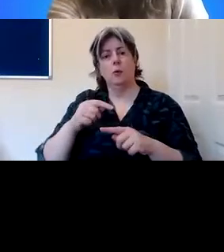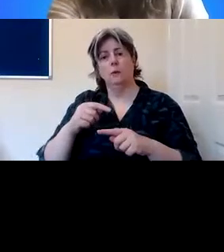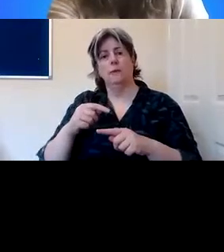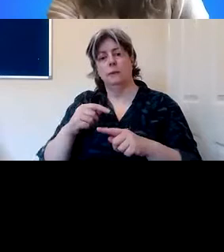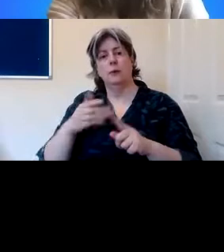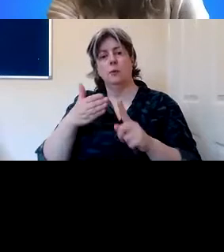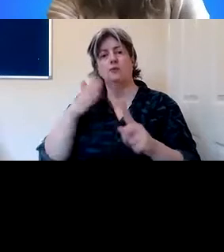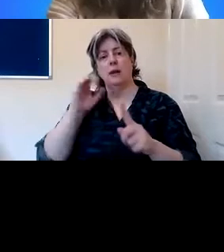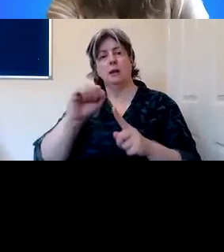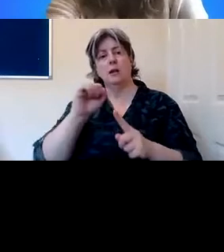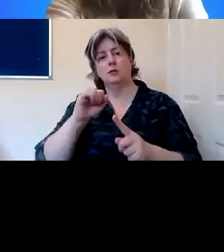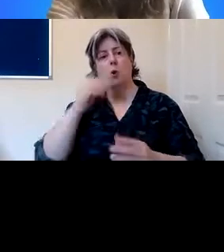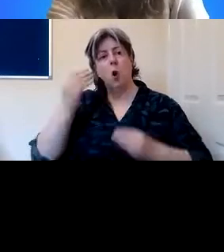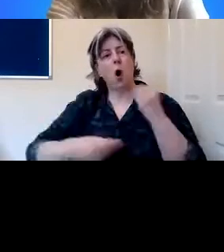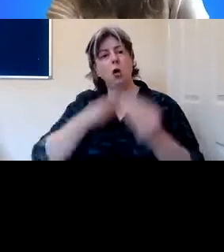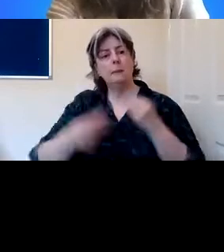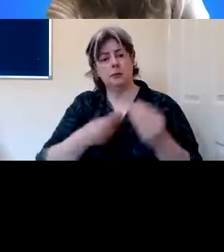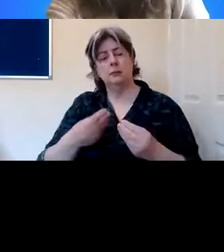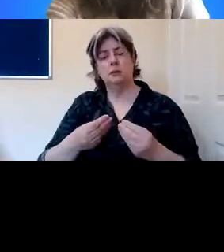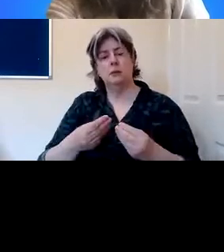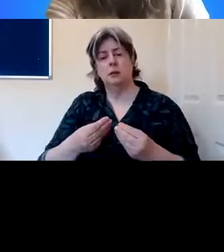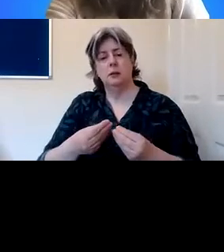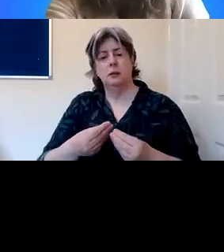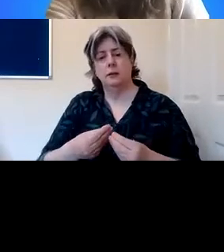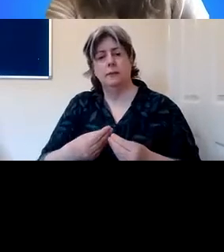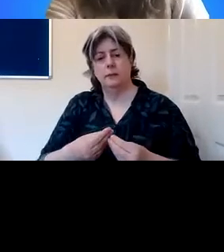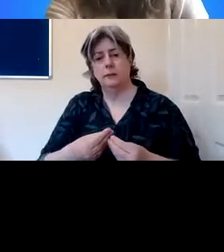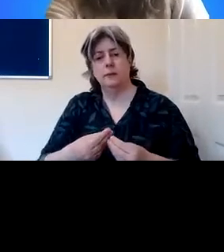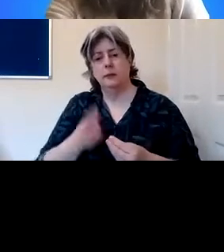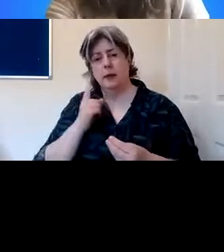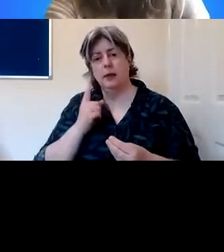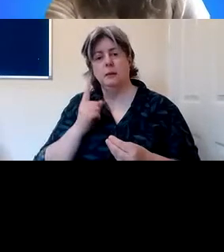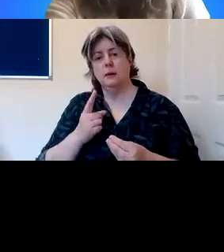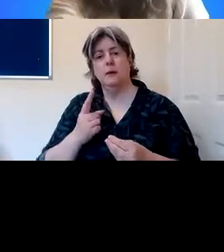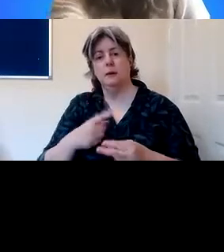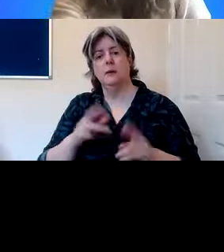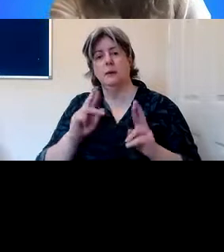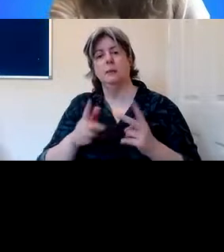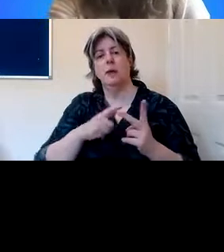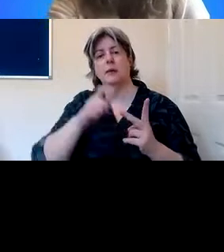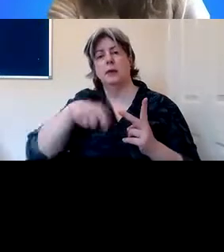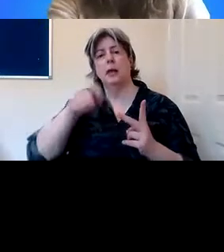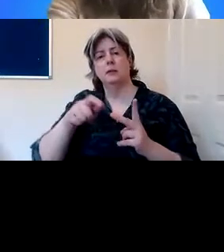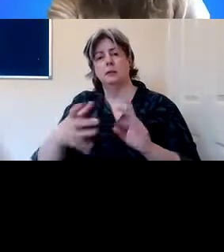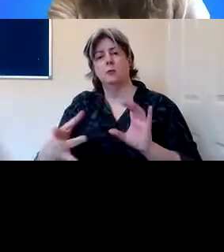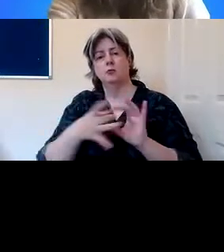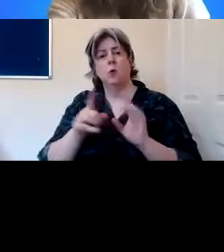your arguments there, and I think that is one that I'm hoping that the other candidates will join me in as well.